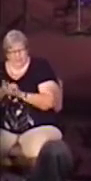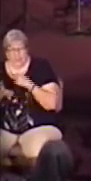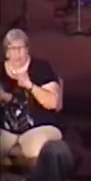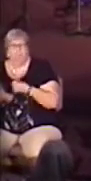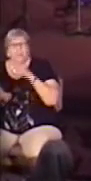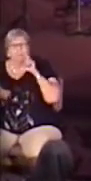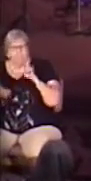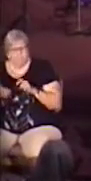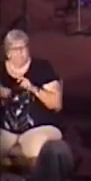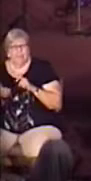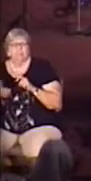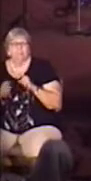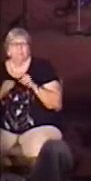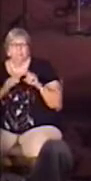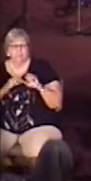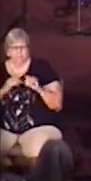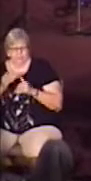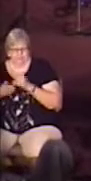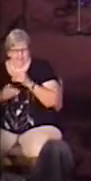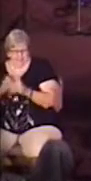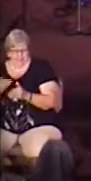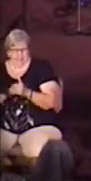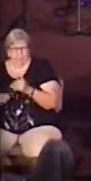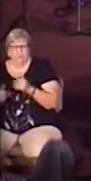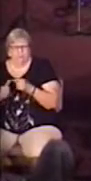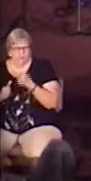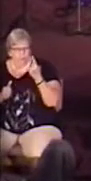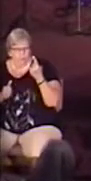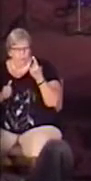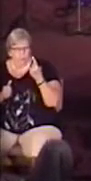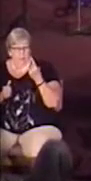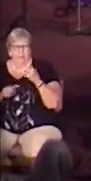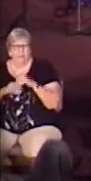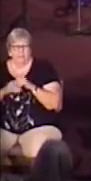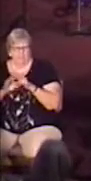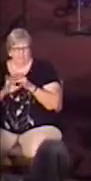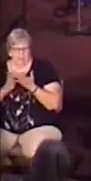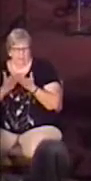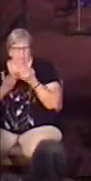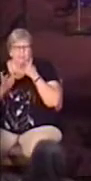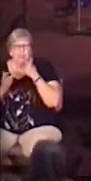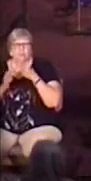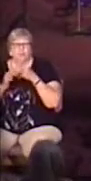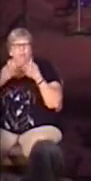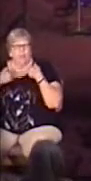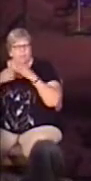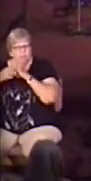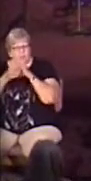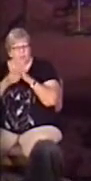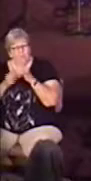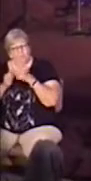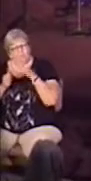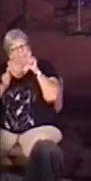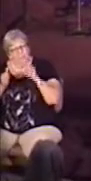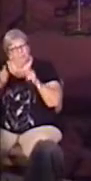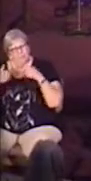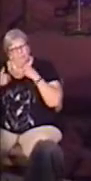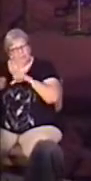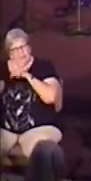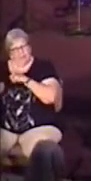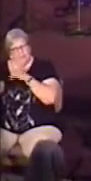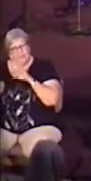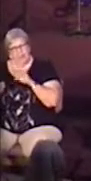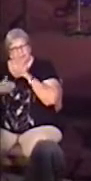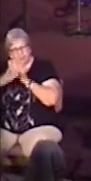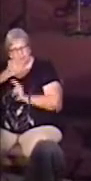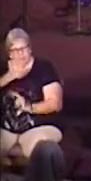take. And so the first step that we find in this scripture this morning is that in order to attain unity, we must first have an attitude of